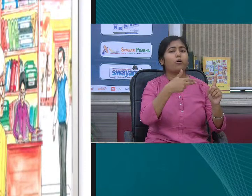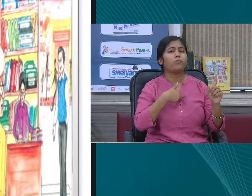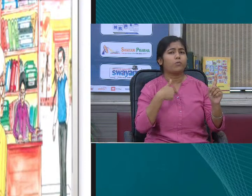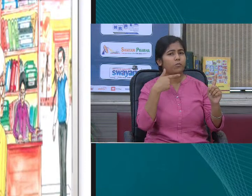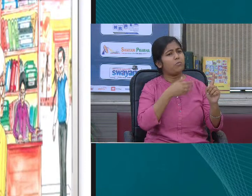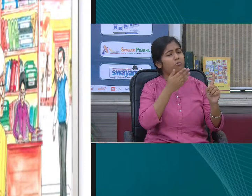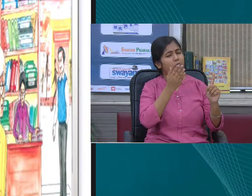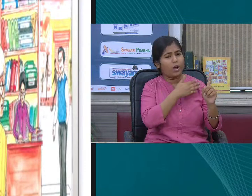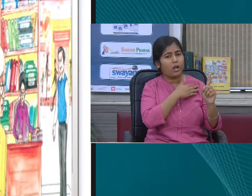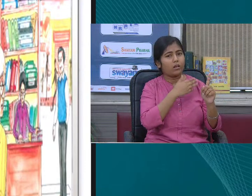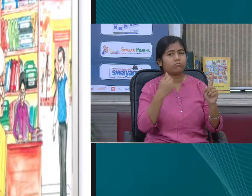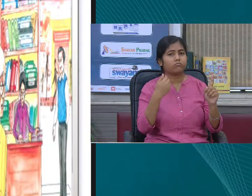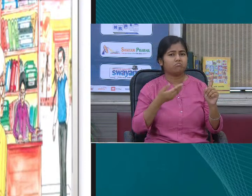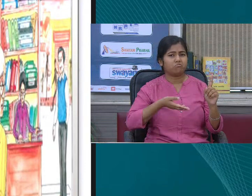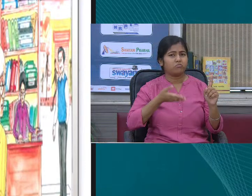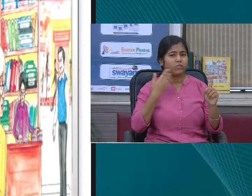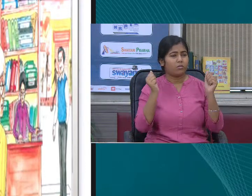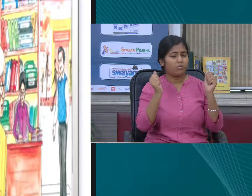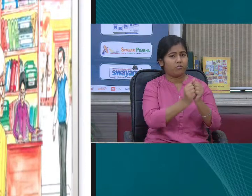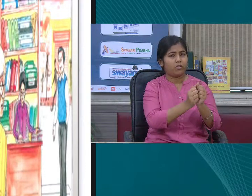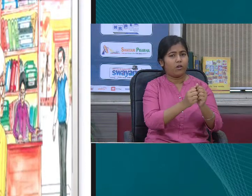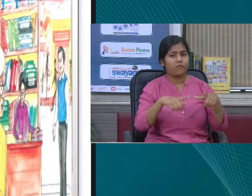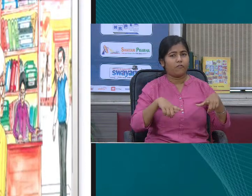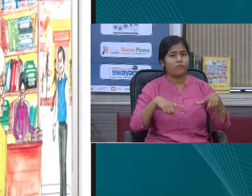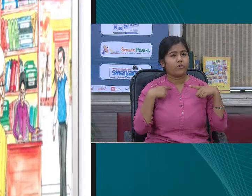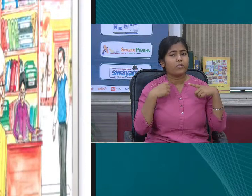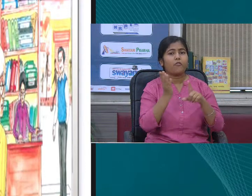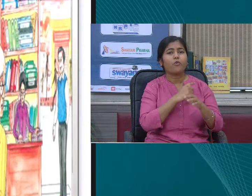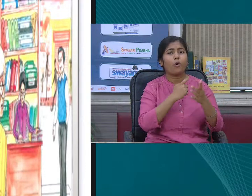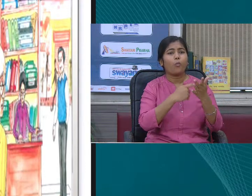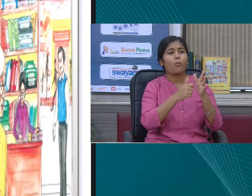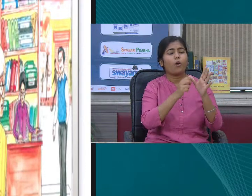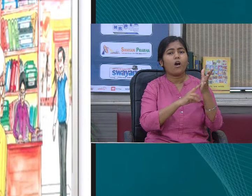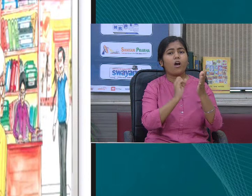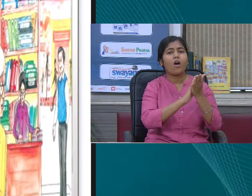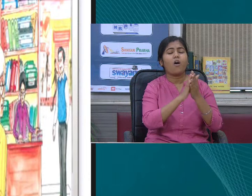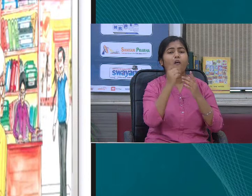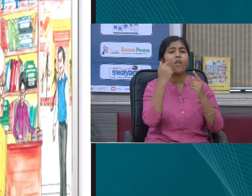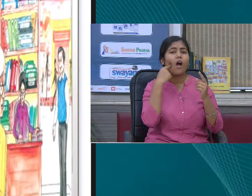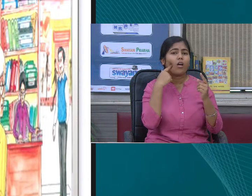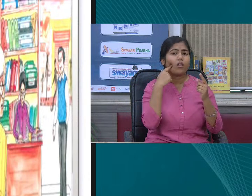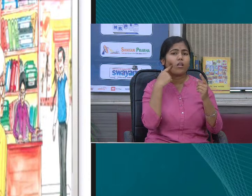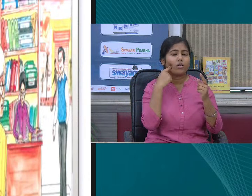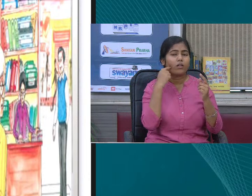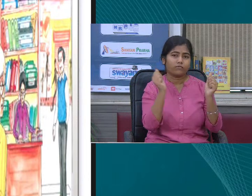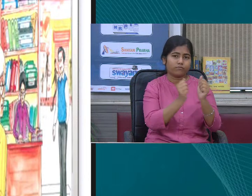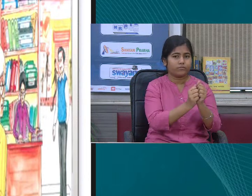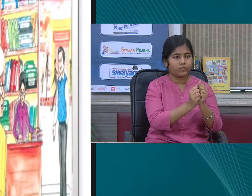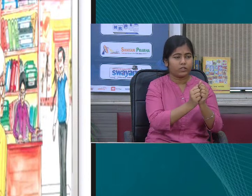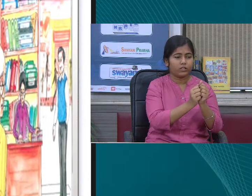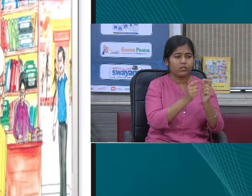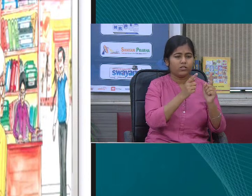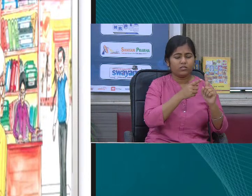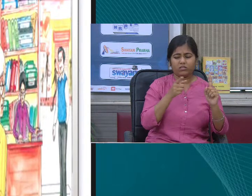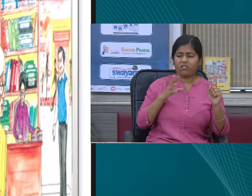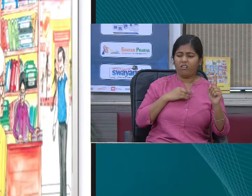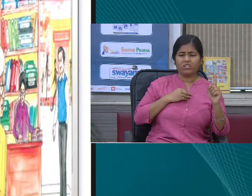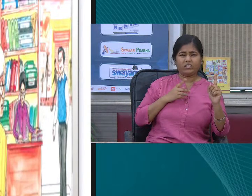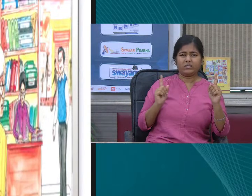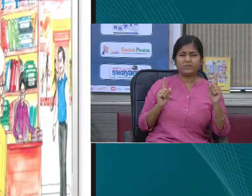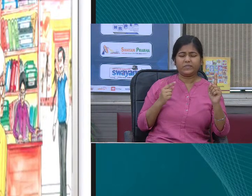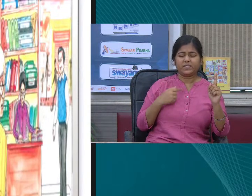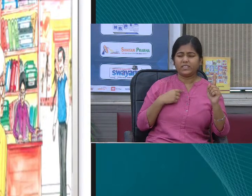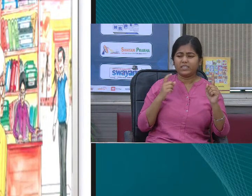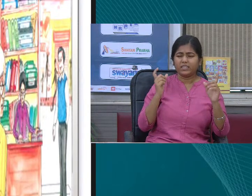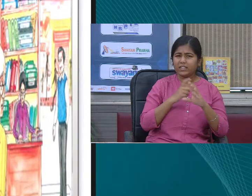acquaintance, Parimal Ghosh, from his Ranchi trip. So initially, Bepin was convinced that the man was confusing